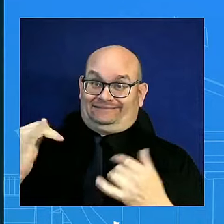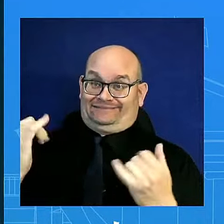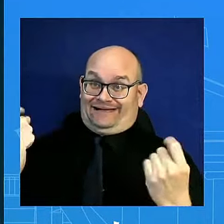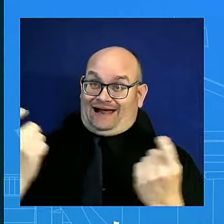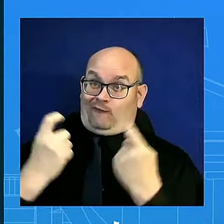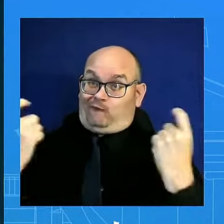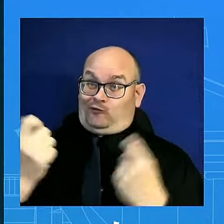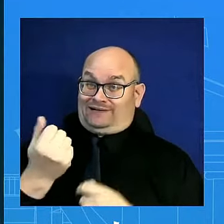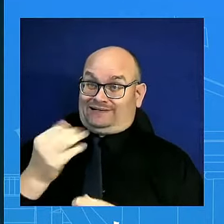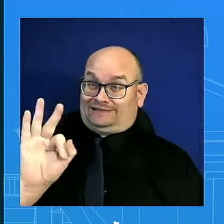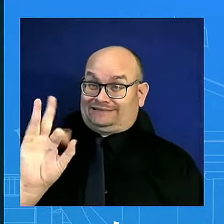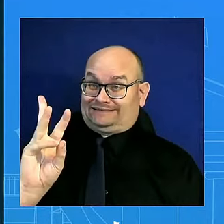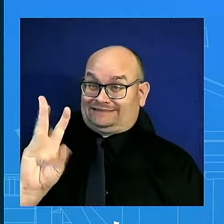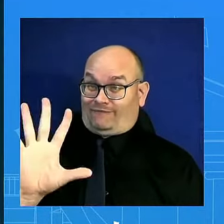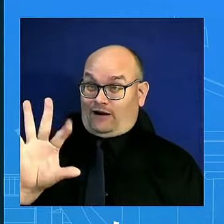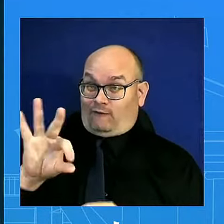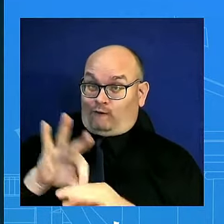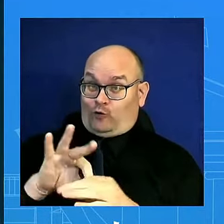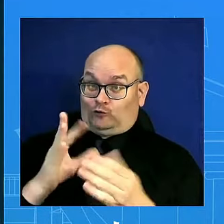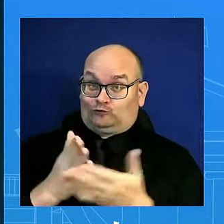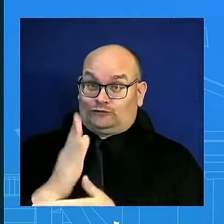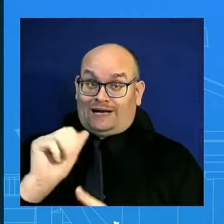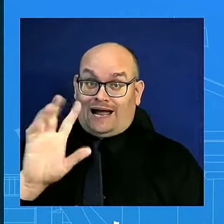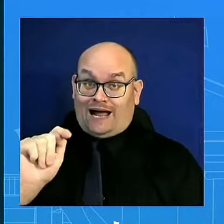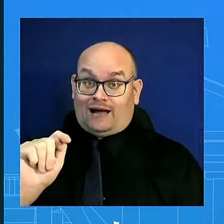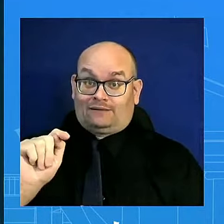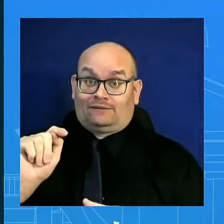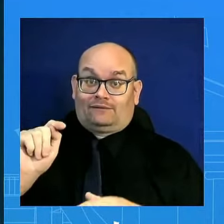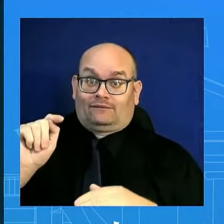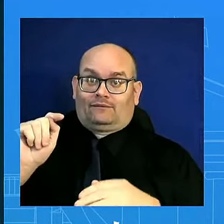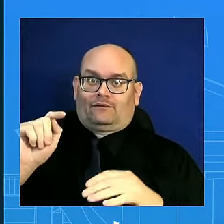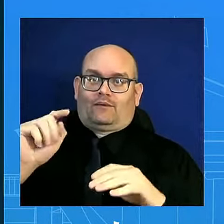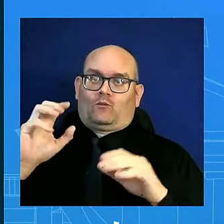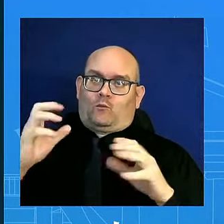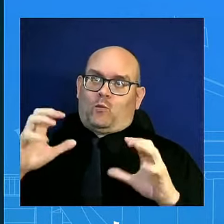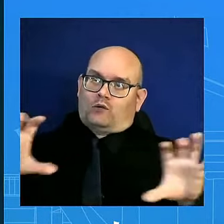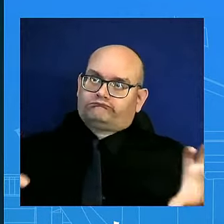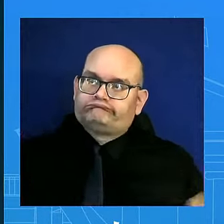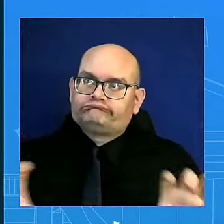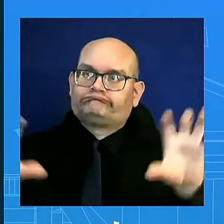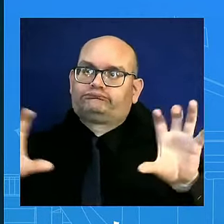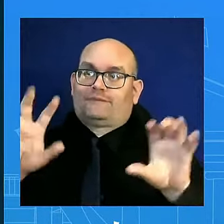action today. So that's important to highlight the need, as you just stated,